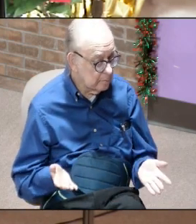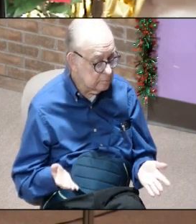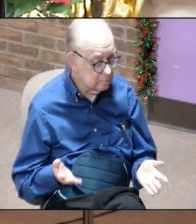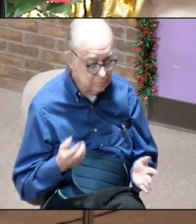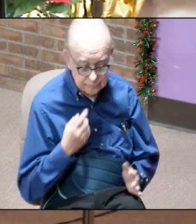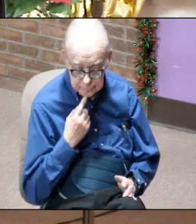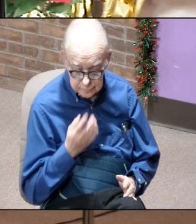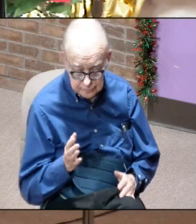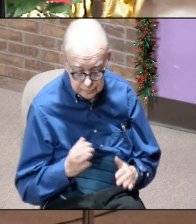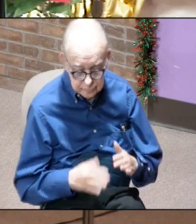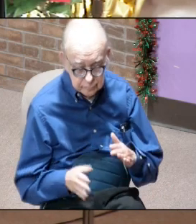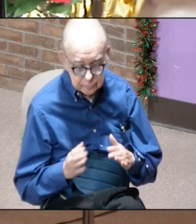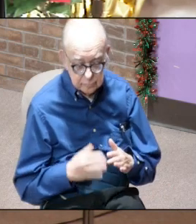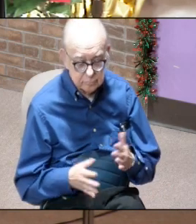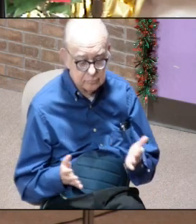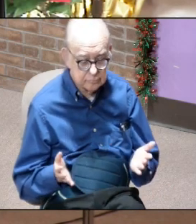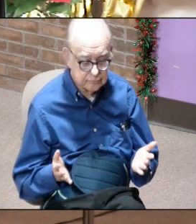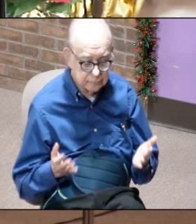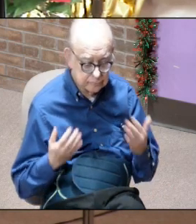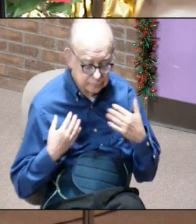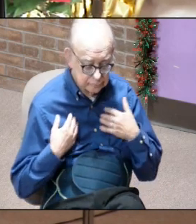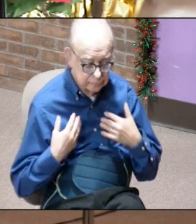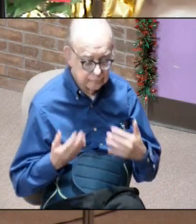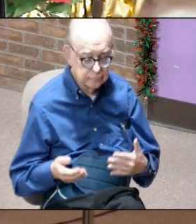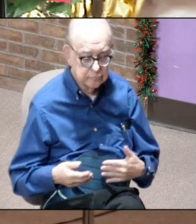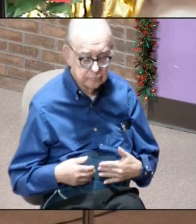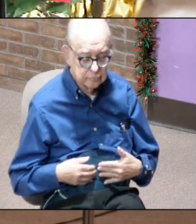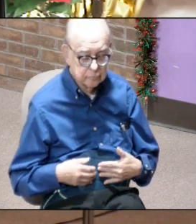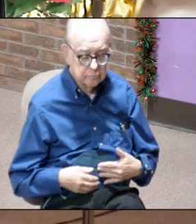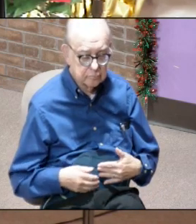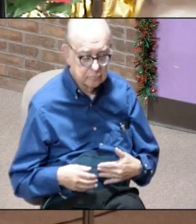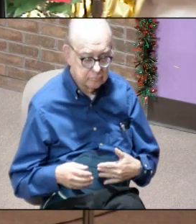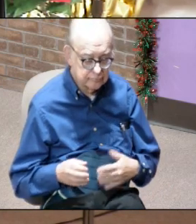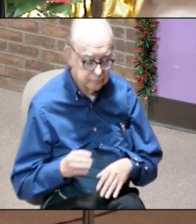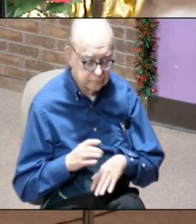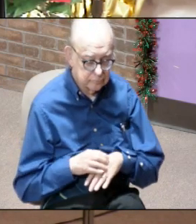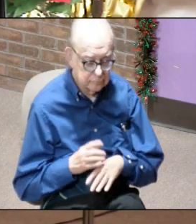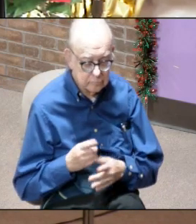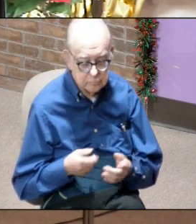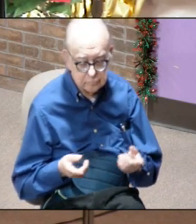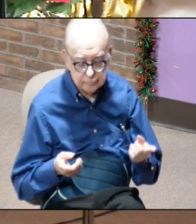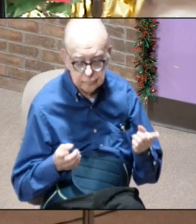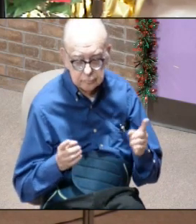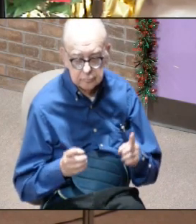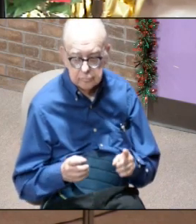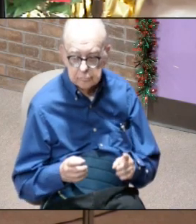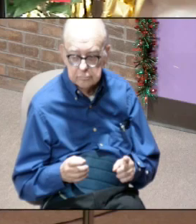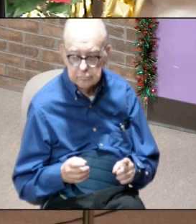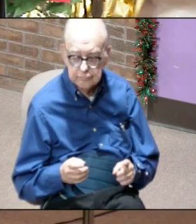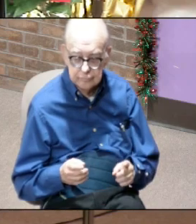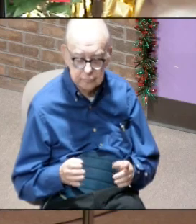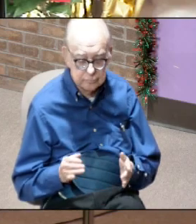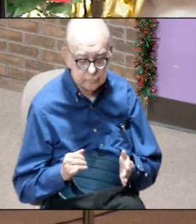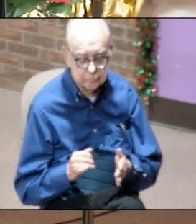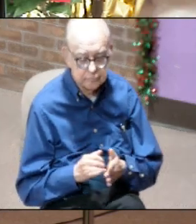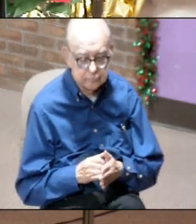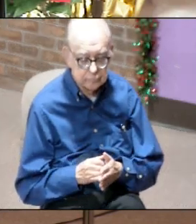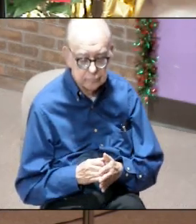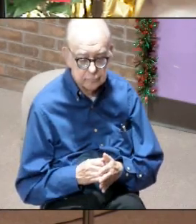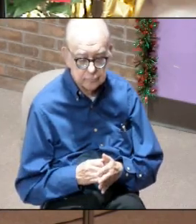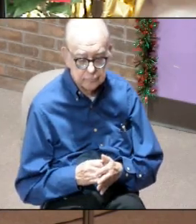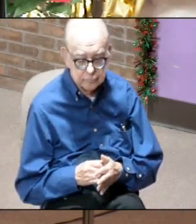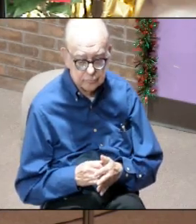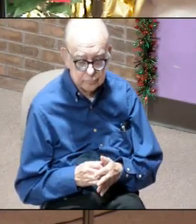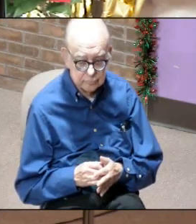that basically the wild beasts of earth. And so what happens would be this.